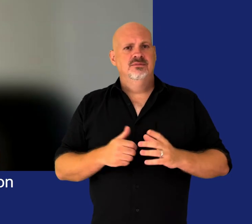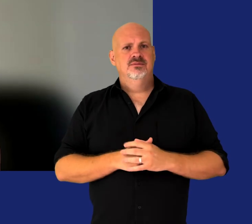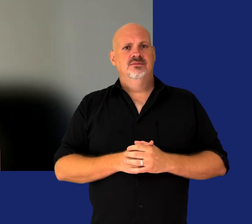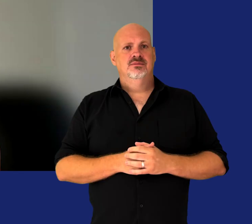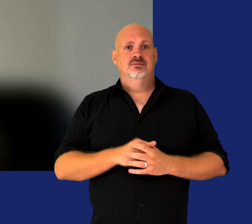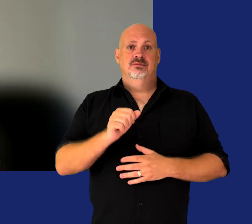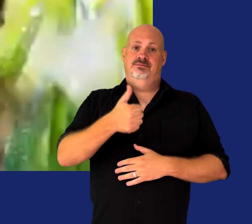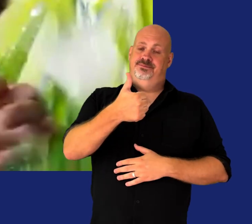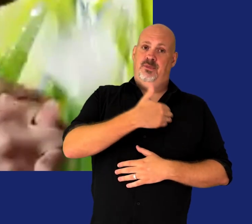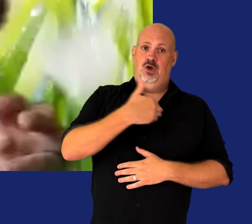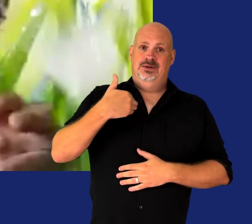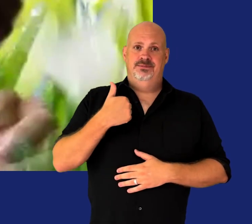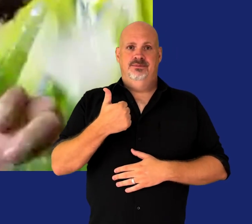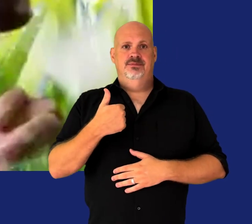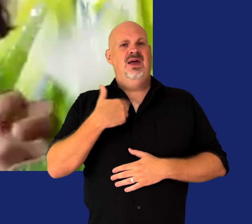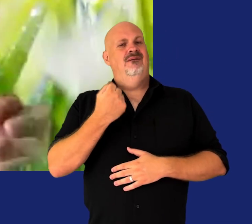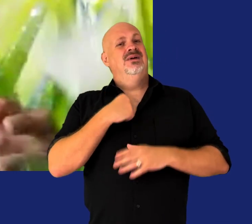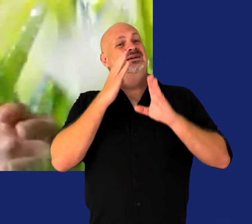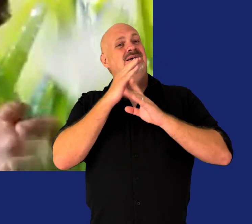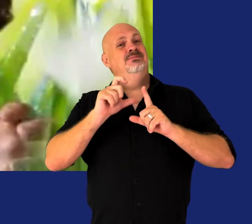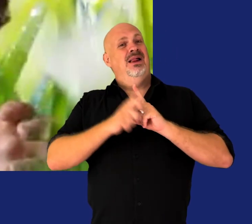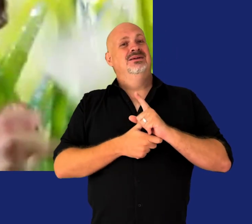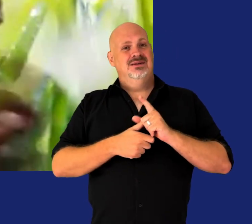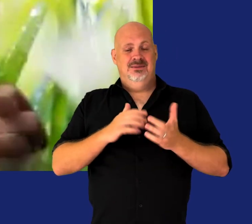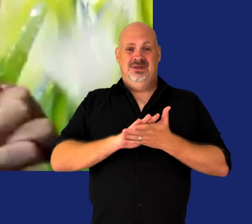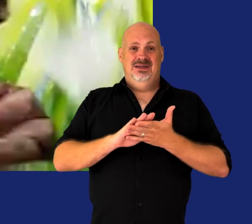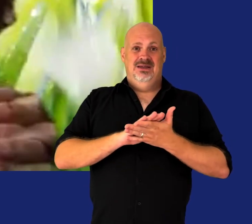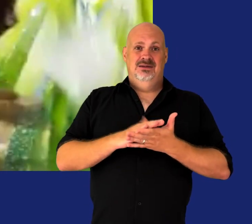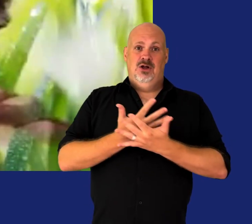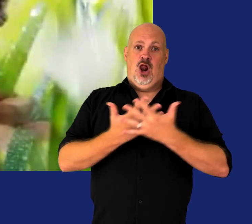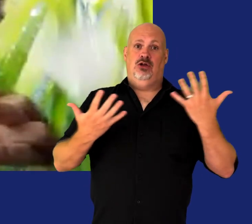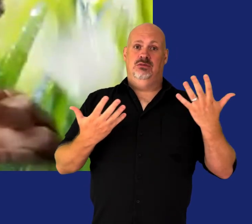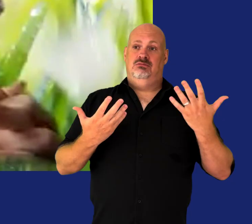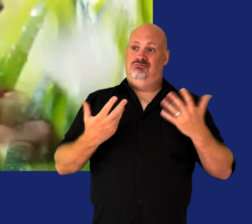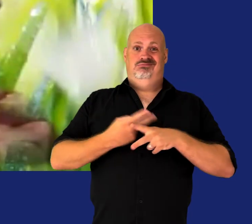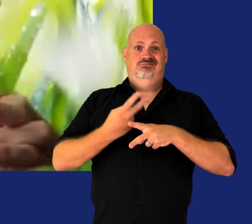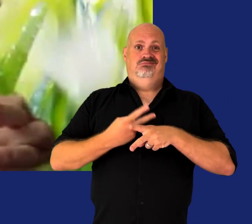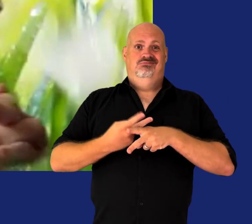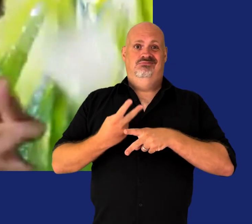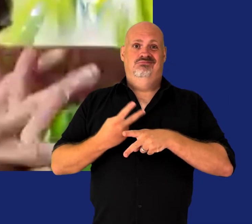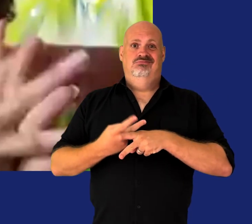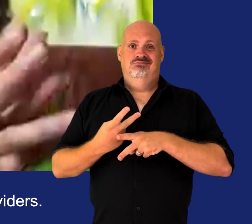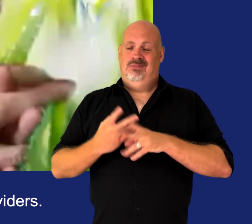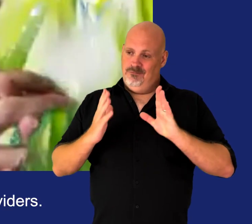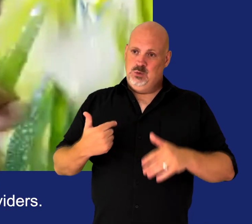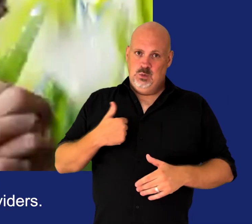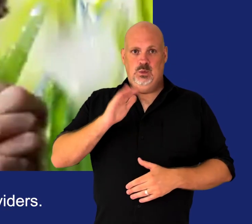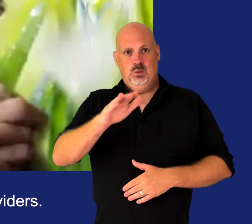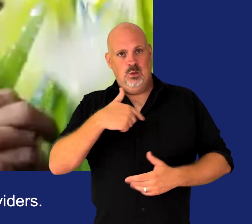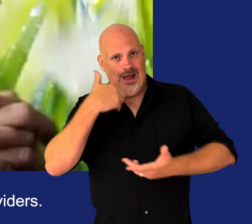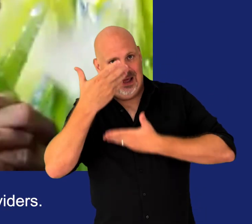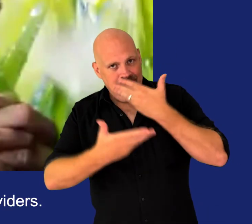you? Yes, good morning, everyone. I have a hidden disability, which means that I often have to